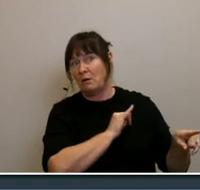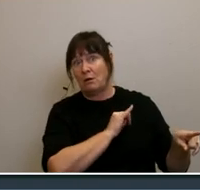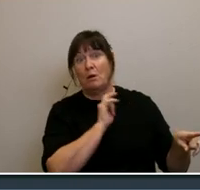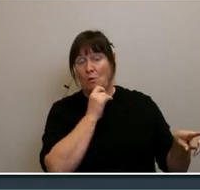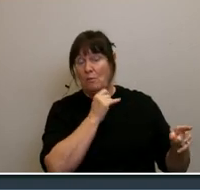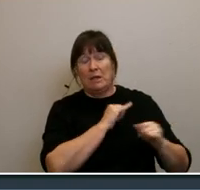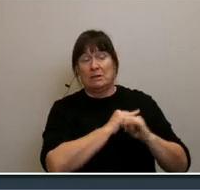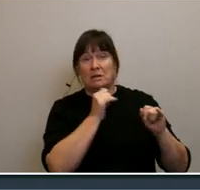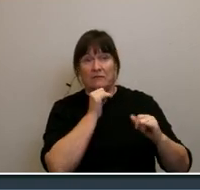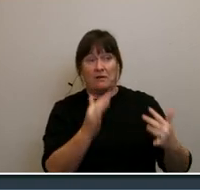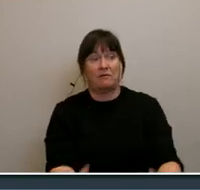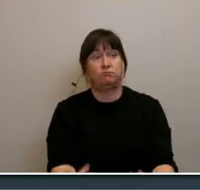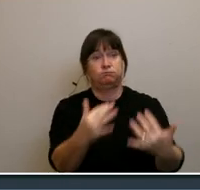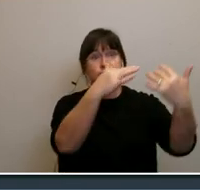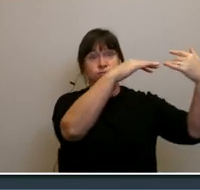considerable.